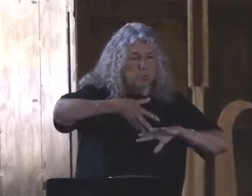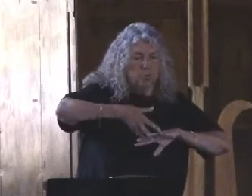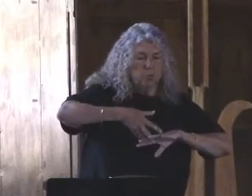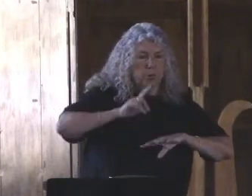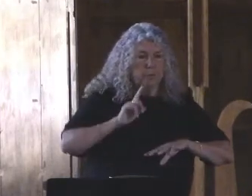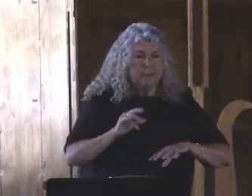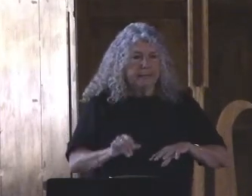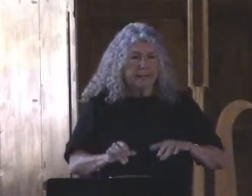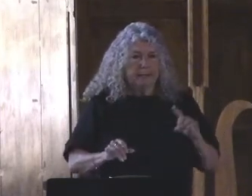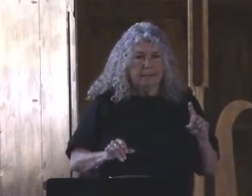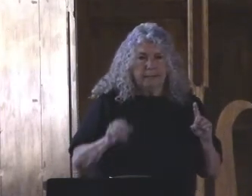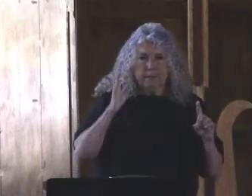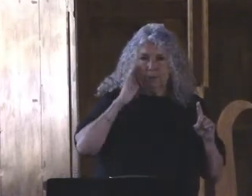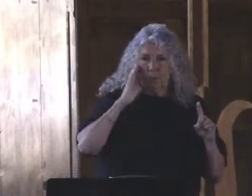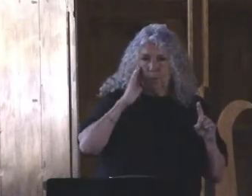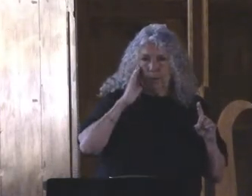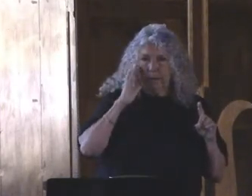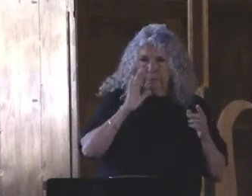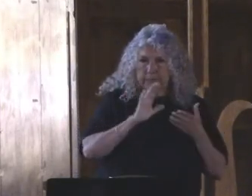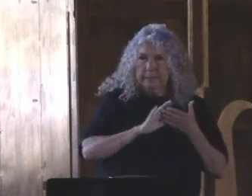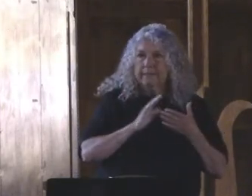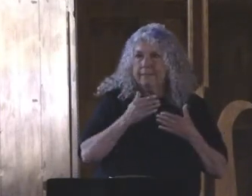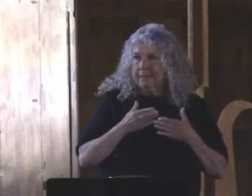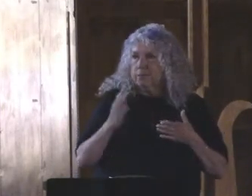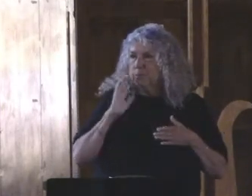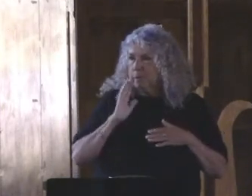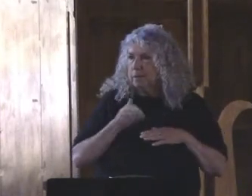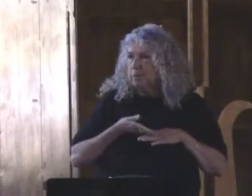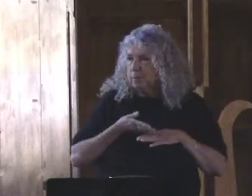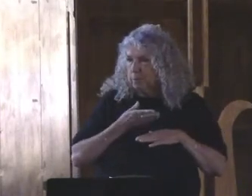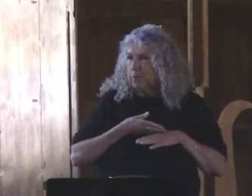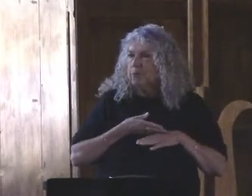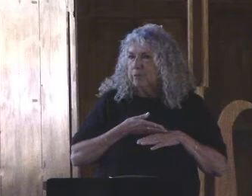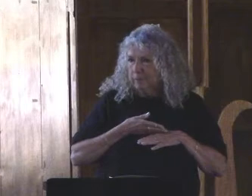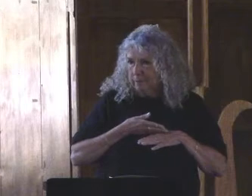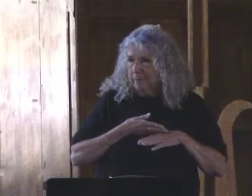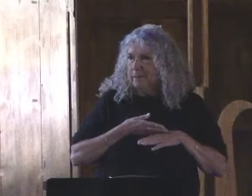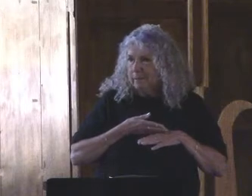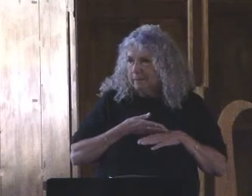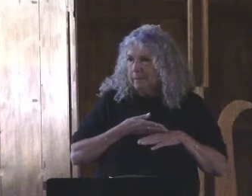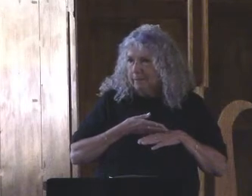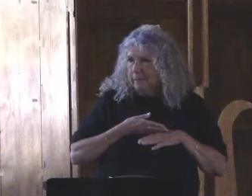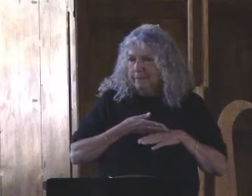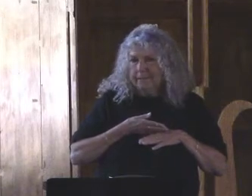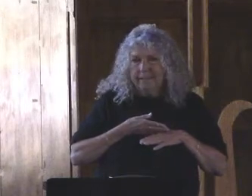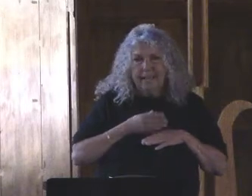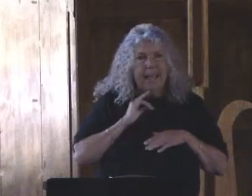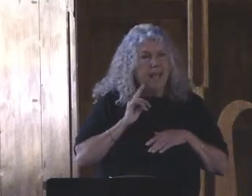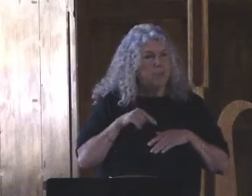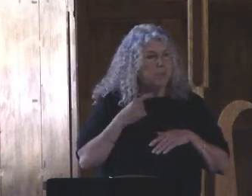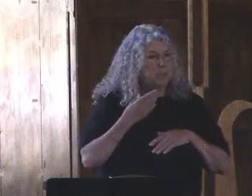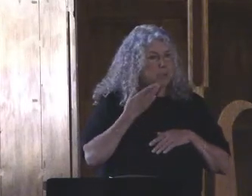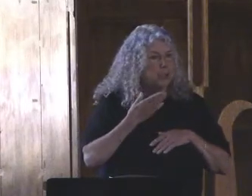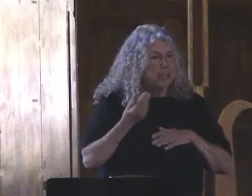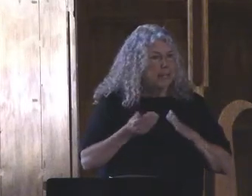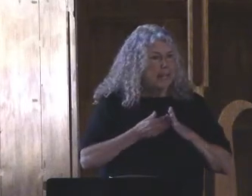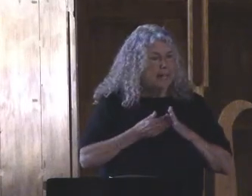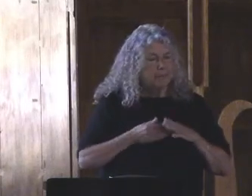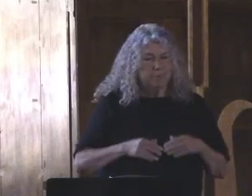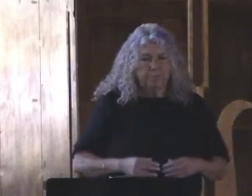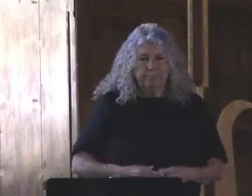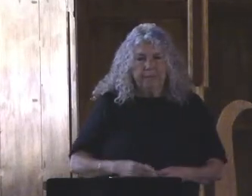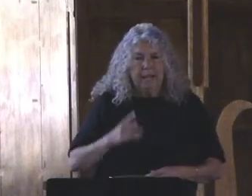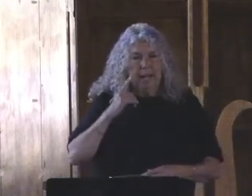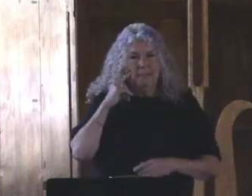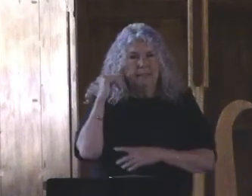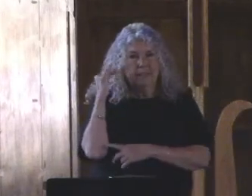are and just knowing and believing that things will get better. There will come a time when we're going to thrive again. I